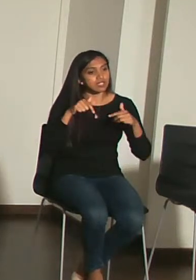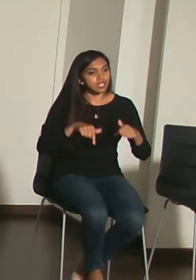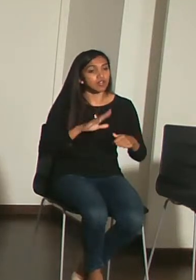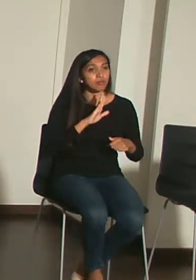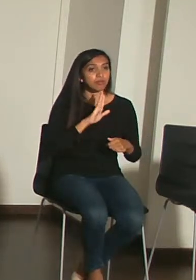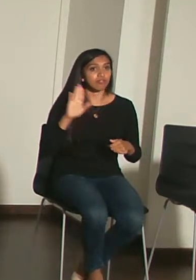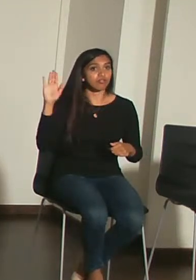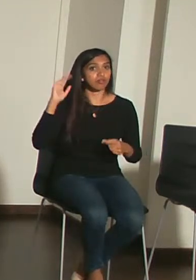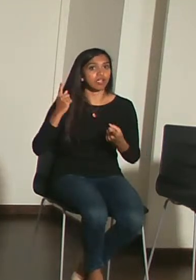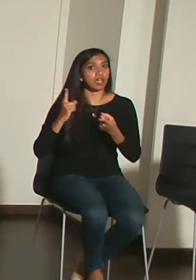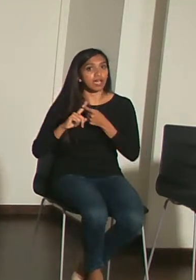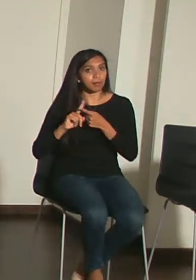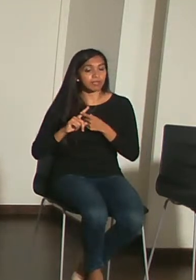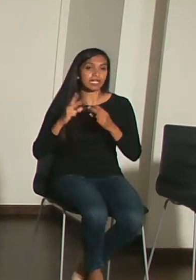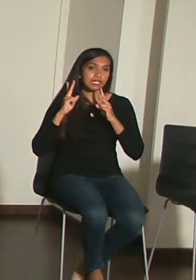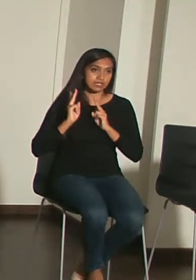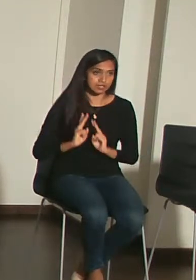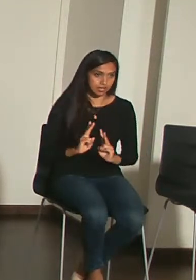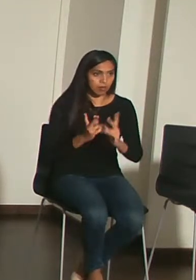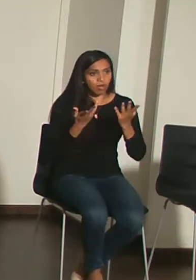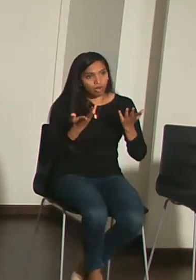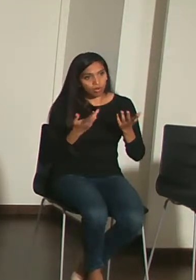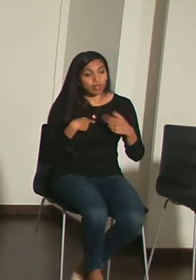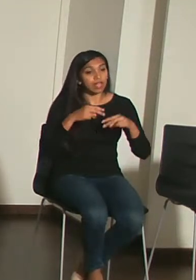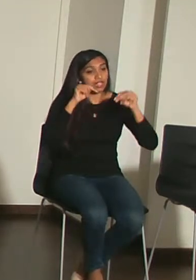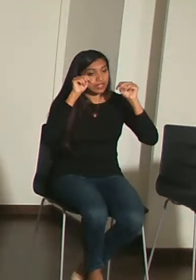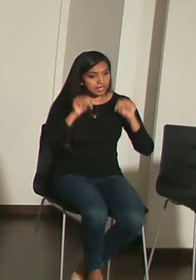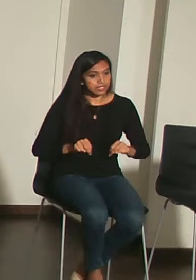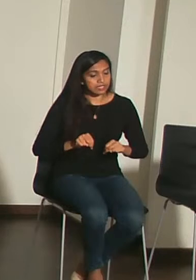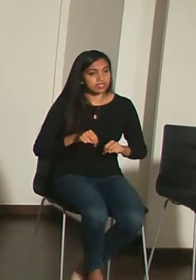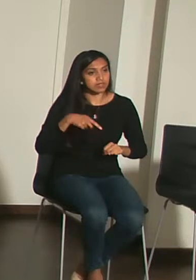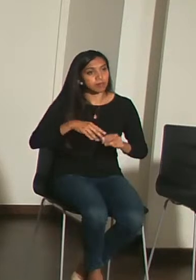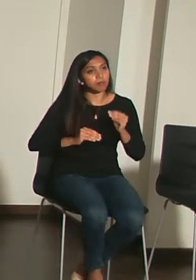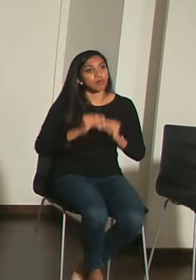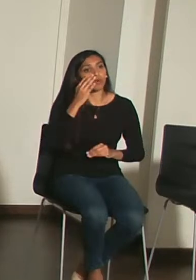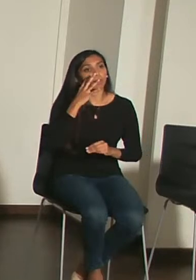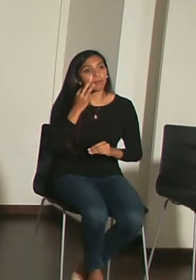visibilization that is necessary for a particular historical moment?